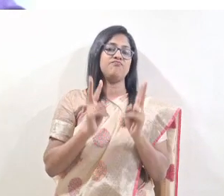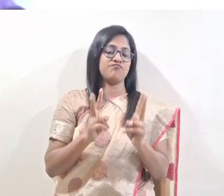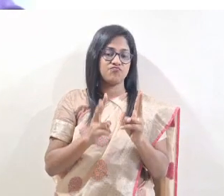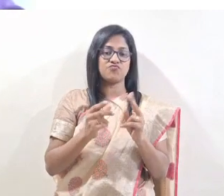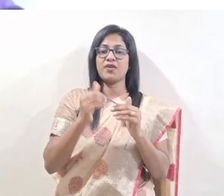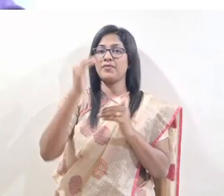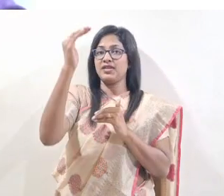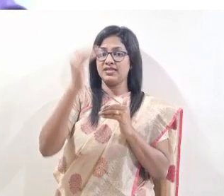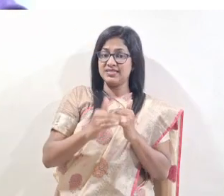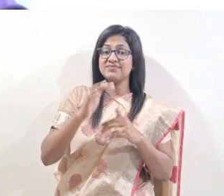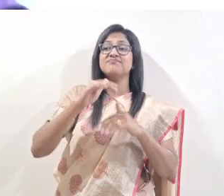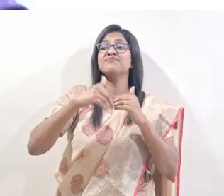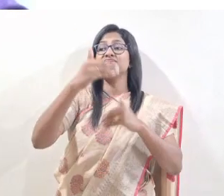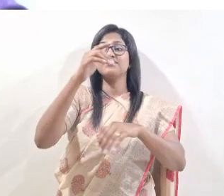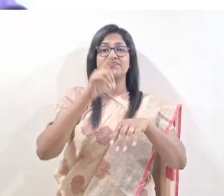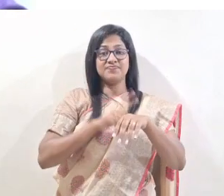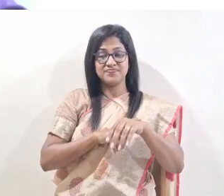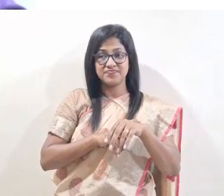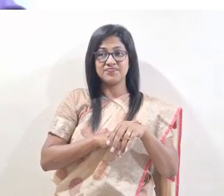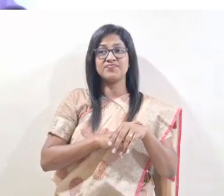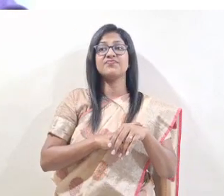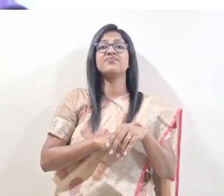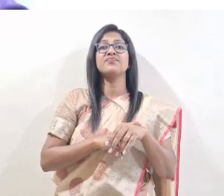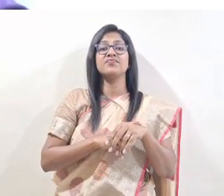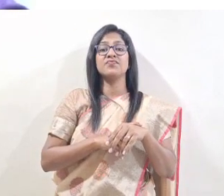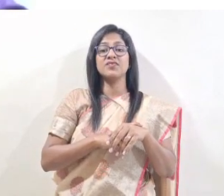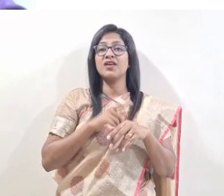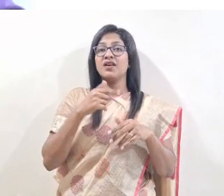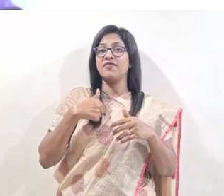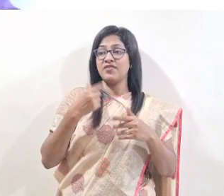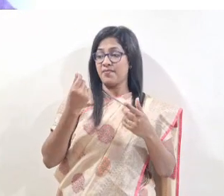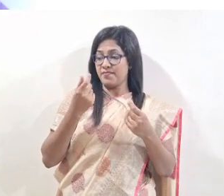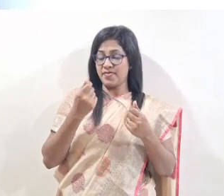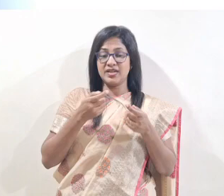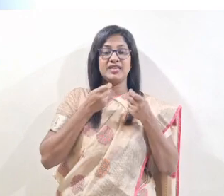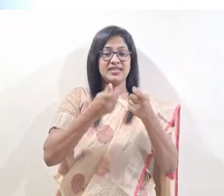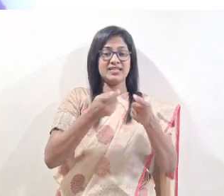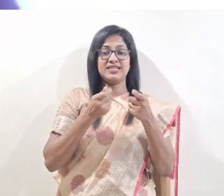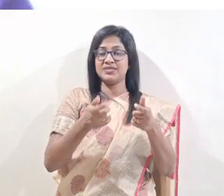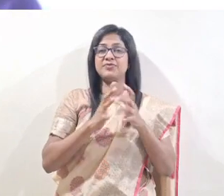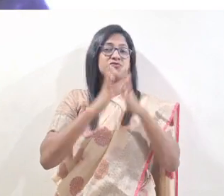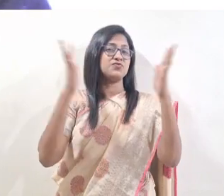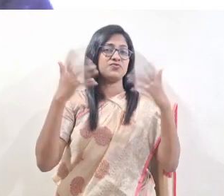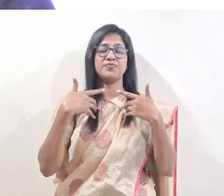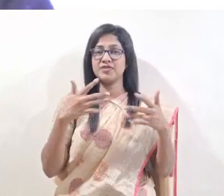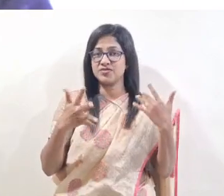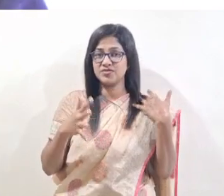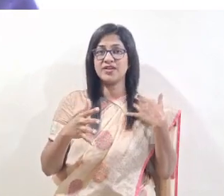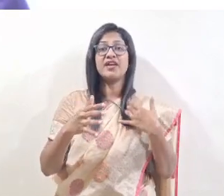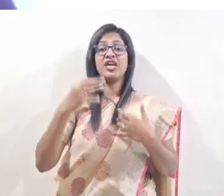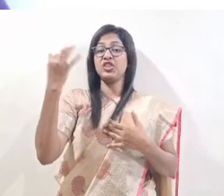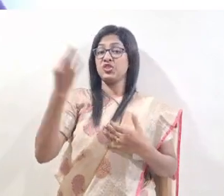besides a point, we do not have too much of money to be spending on